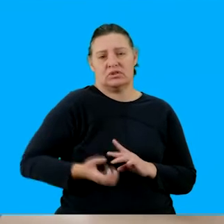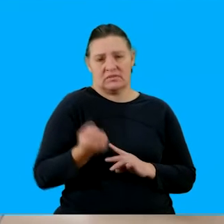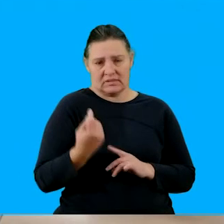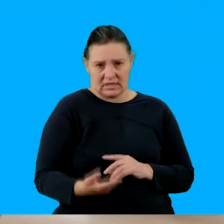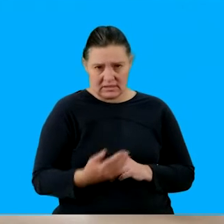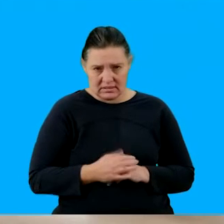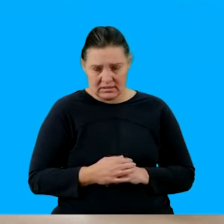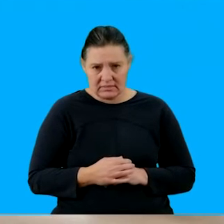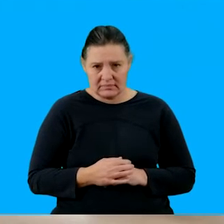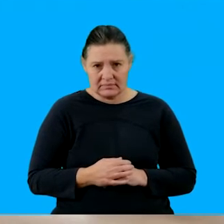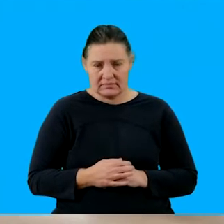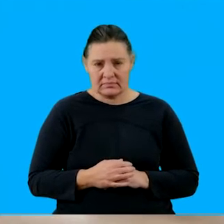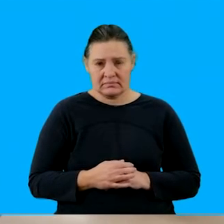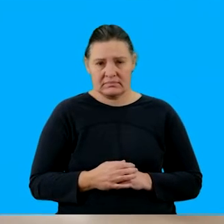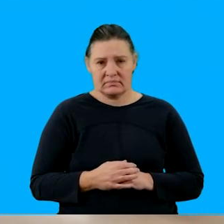performance.